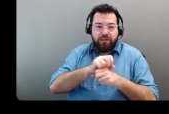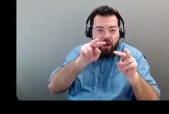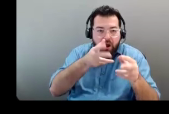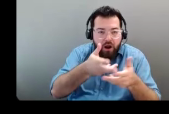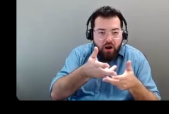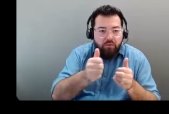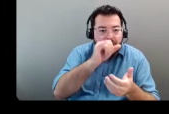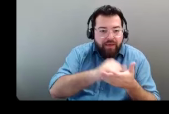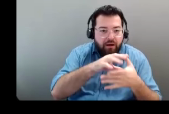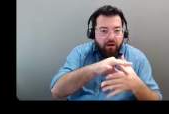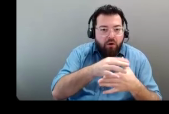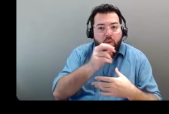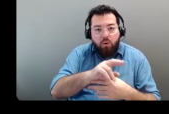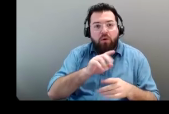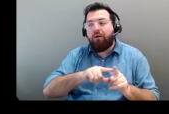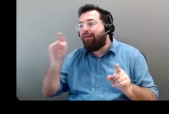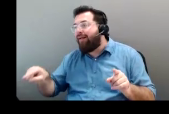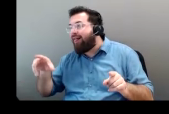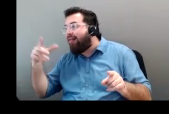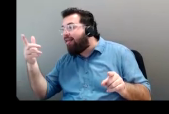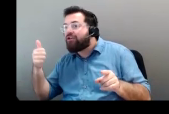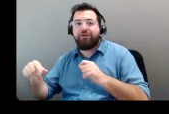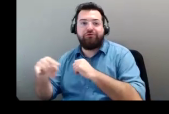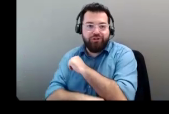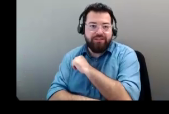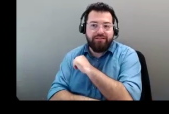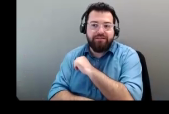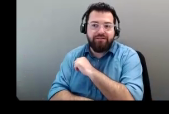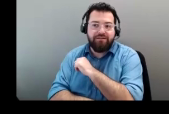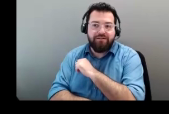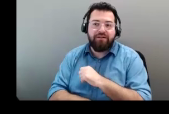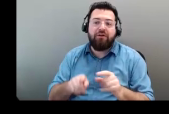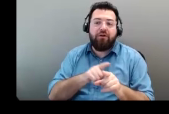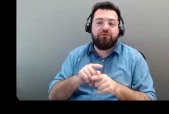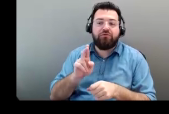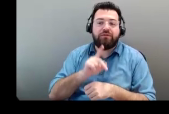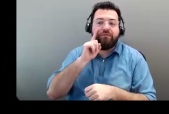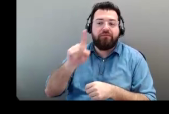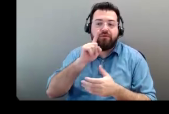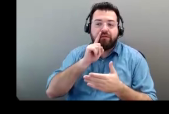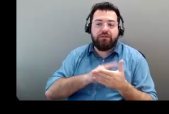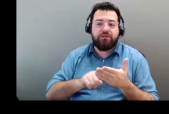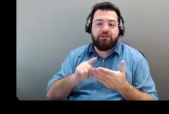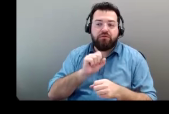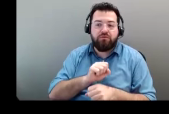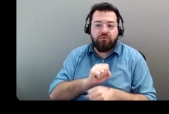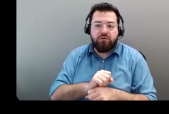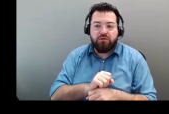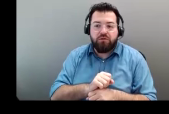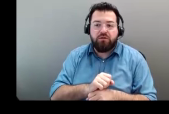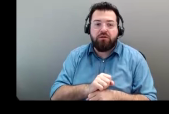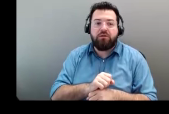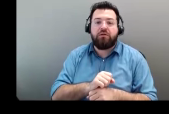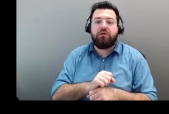and trying to cheat. And then also using AI to check work and balancing professors' intuition. What that means is